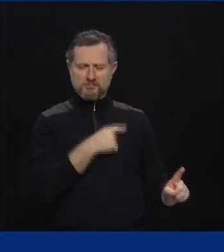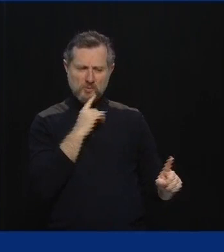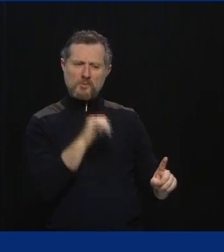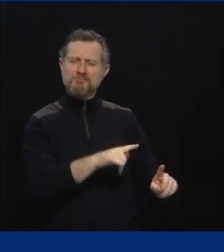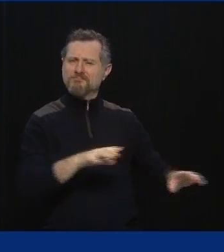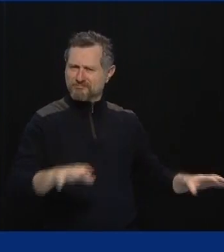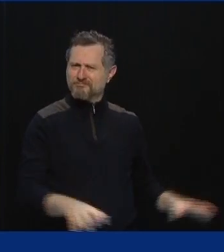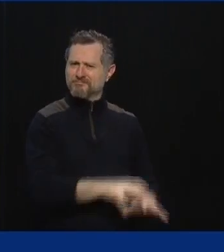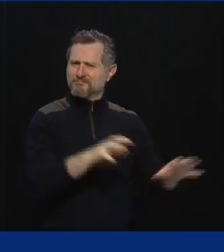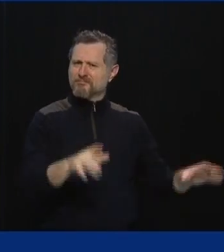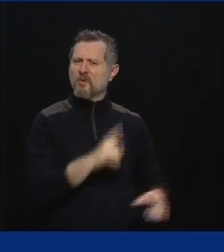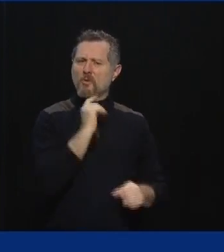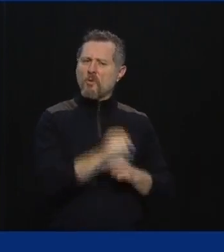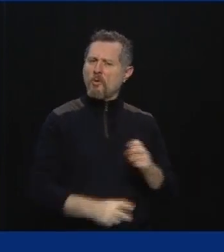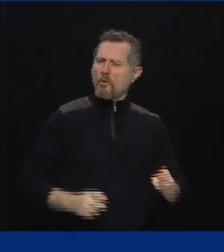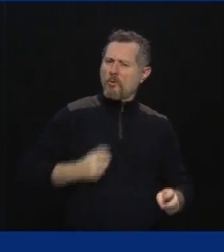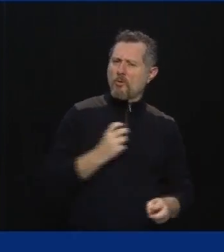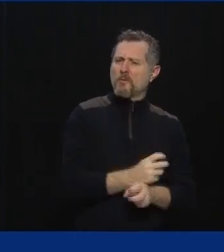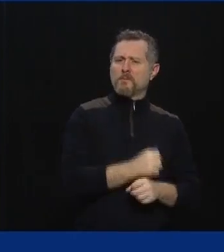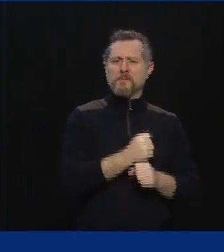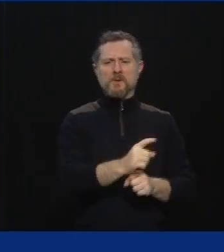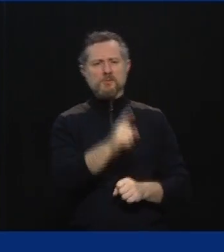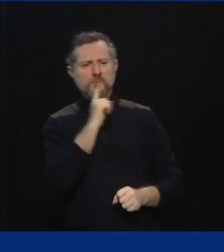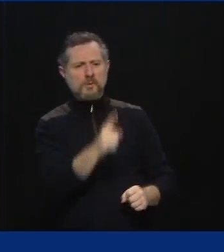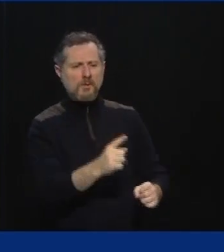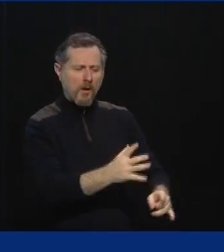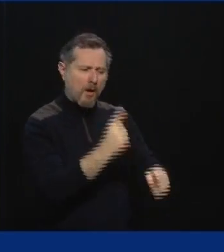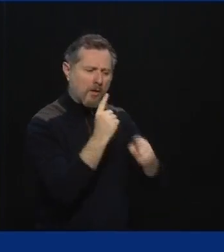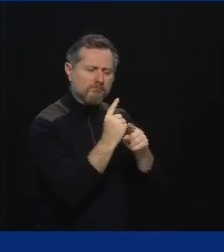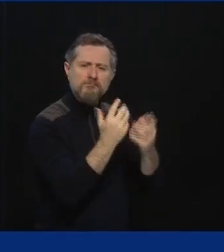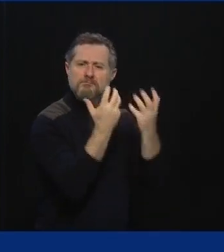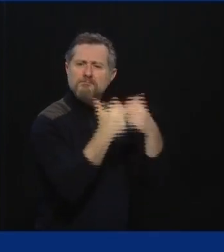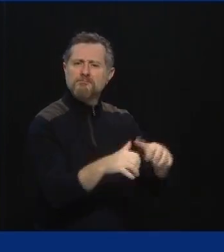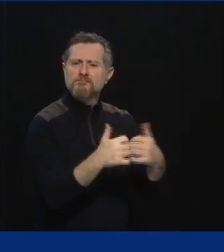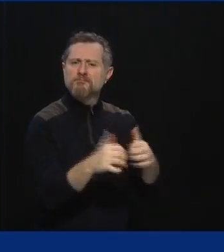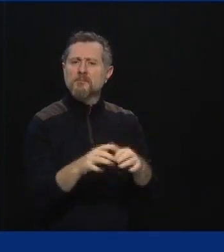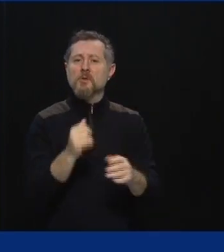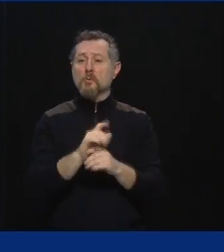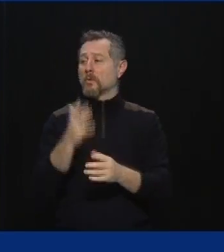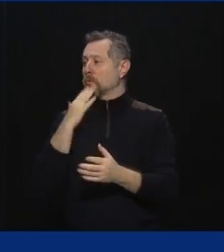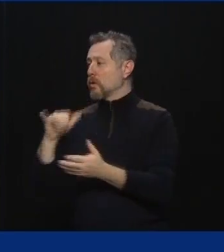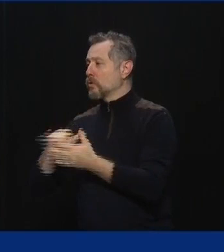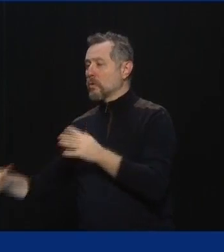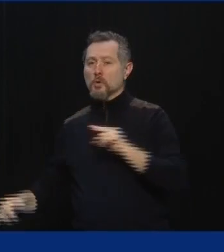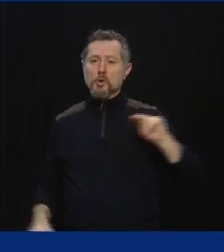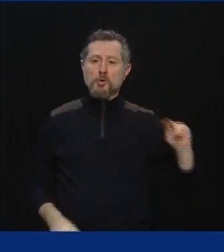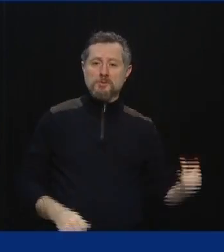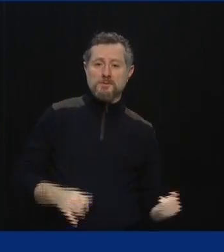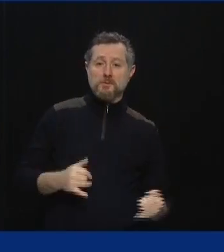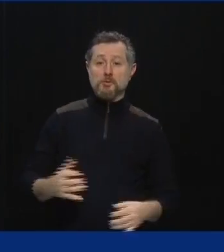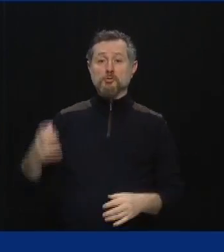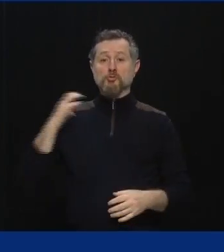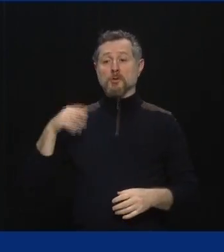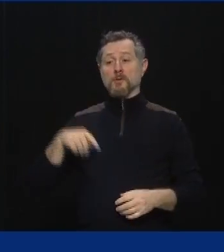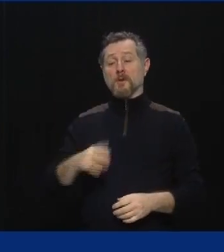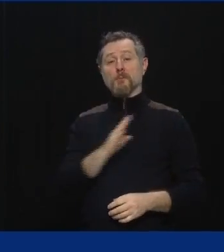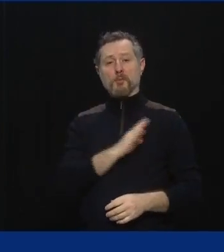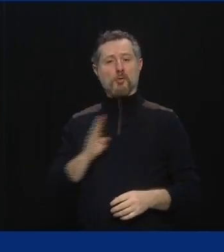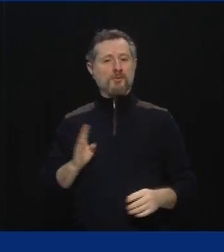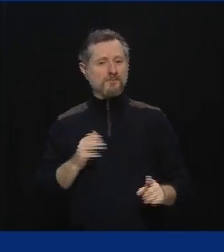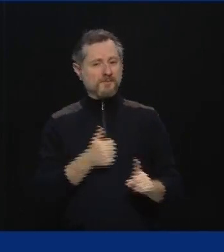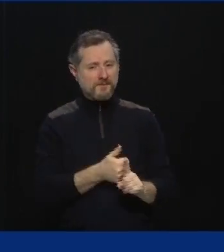work done, making sure that we do the right thing between our two states. And I want to thank him as the chairman of the board, Kevin O'Toole.